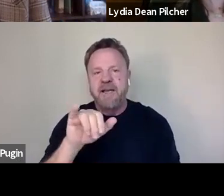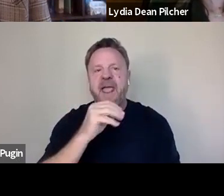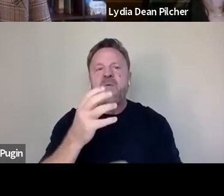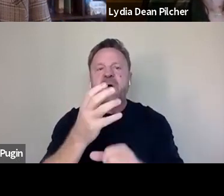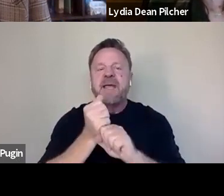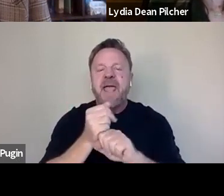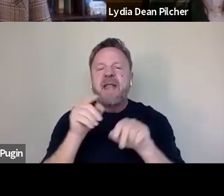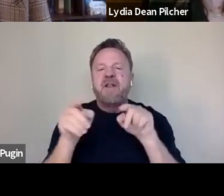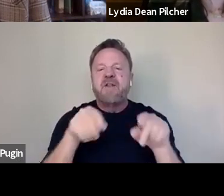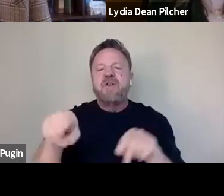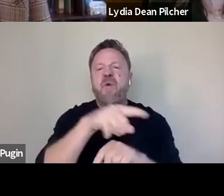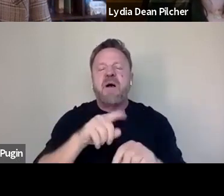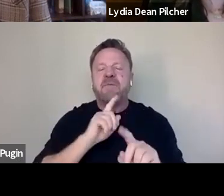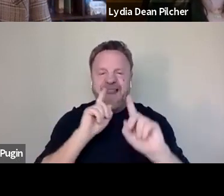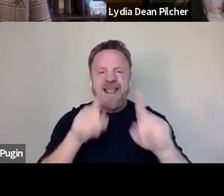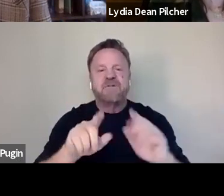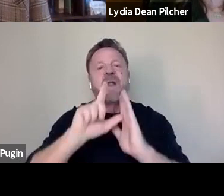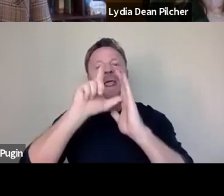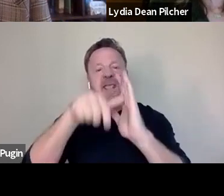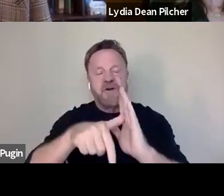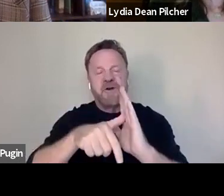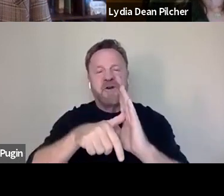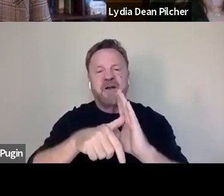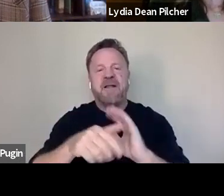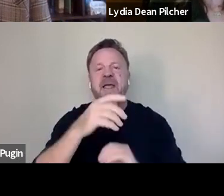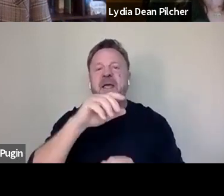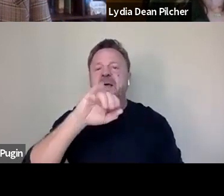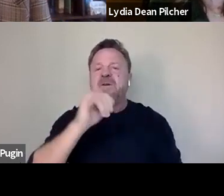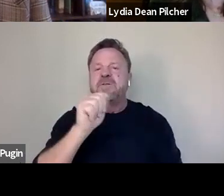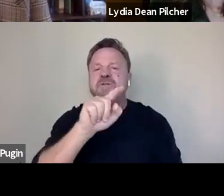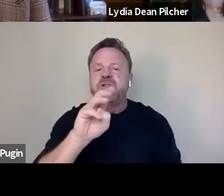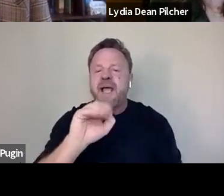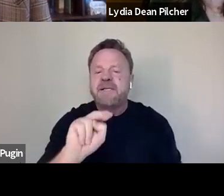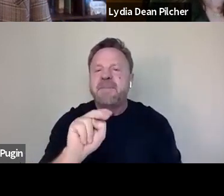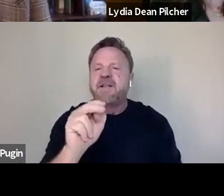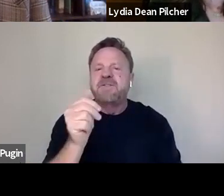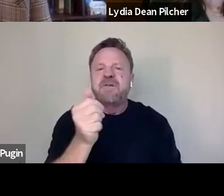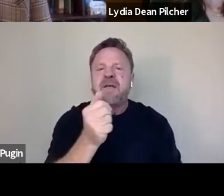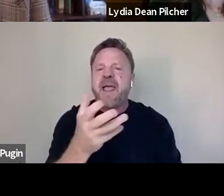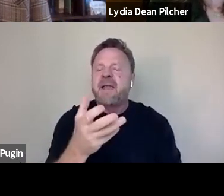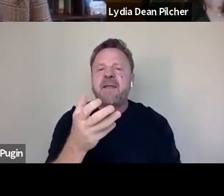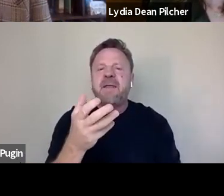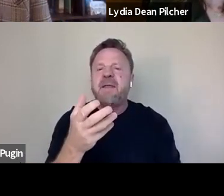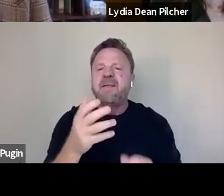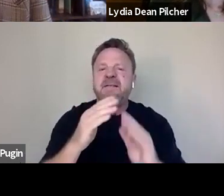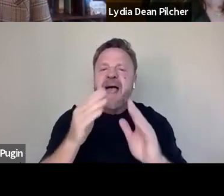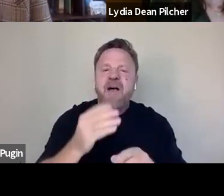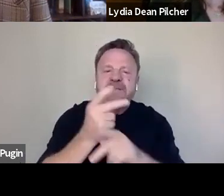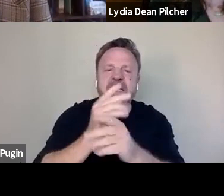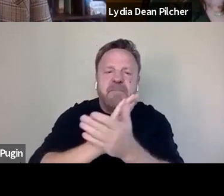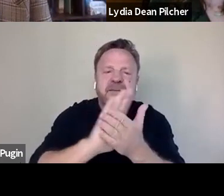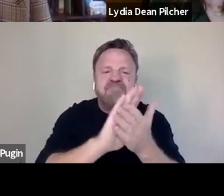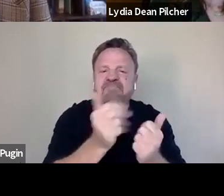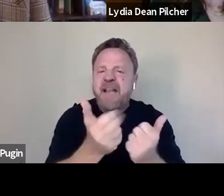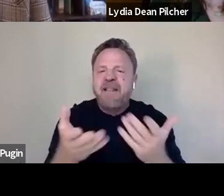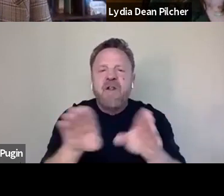answer, later on. And Jasmine, is there any other closing housekeeping things that you wanted to mention,